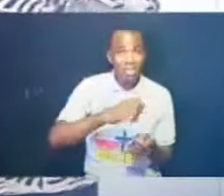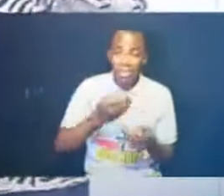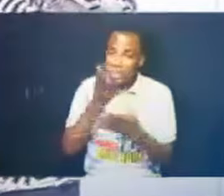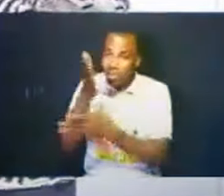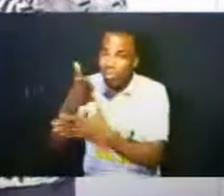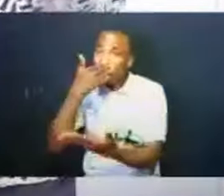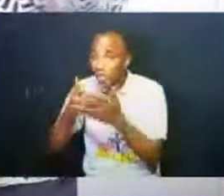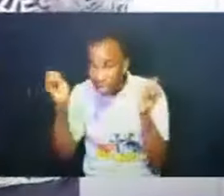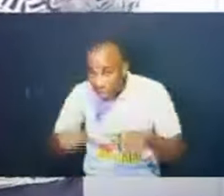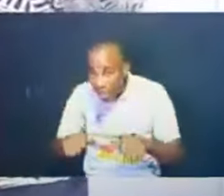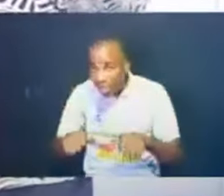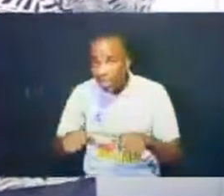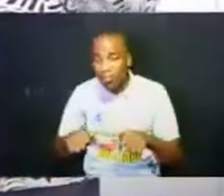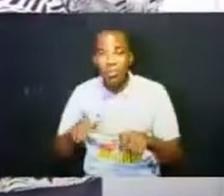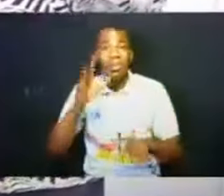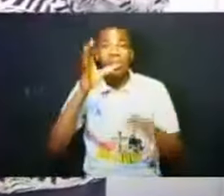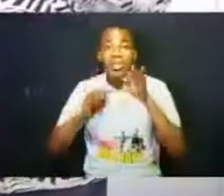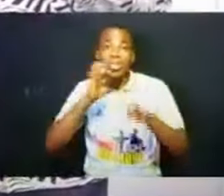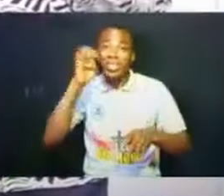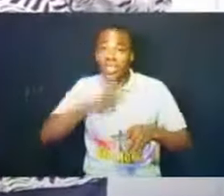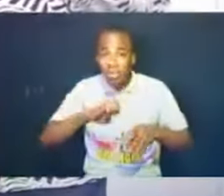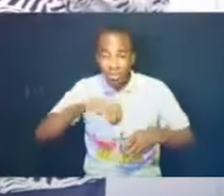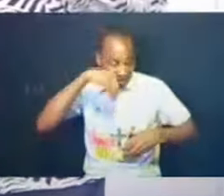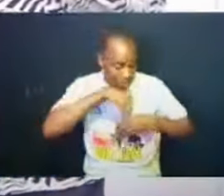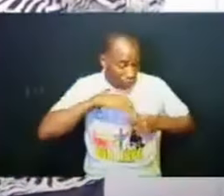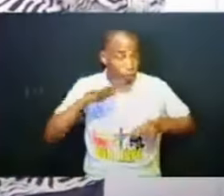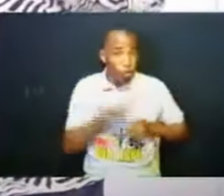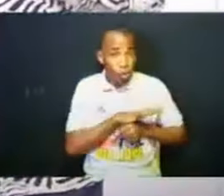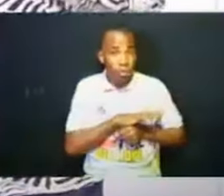Because when the evil is in your heart, you don't expect good to come out of